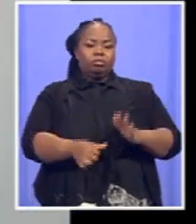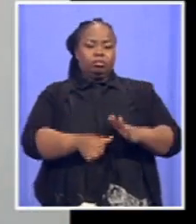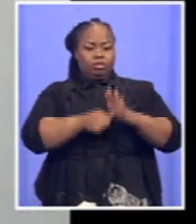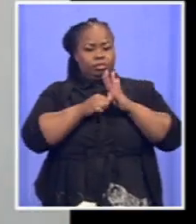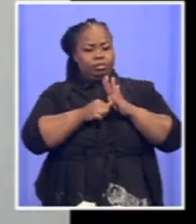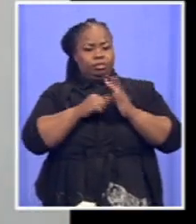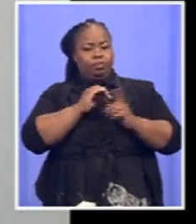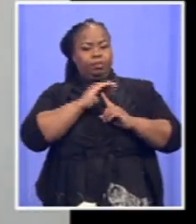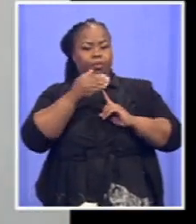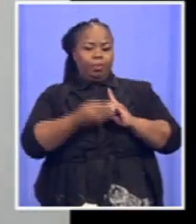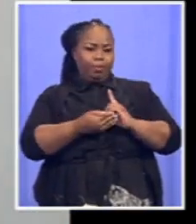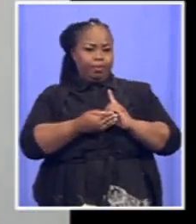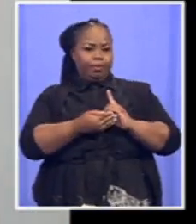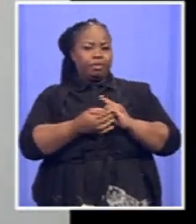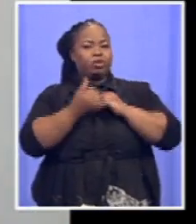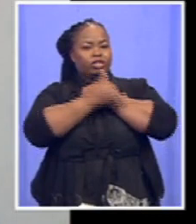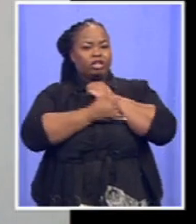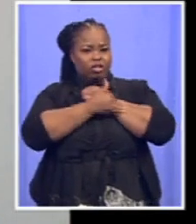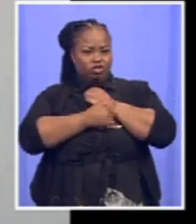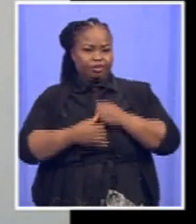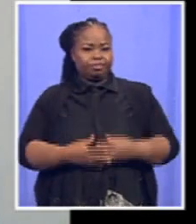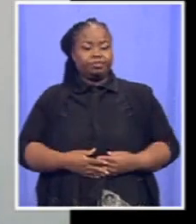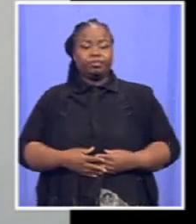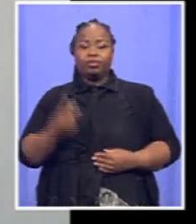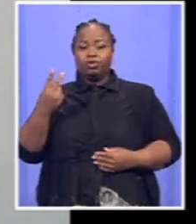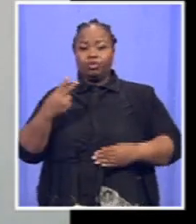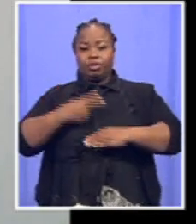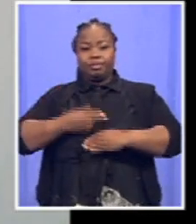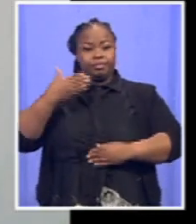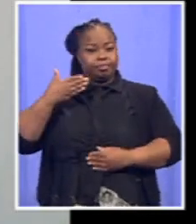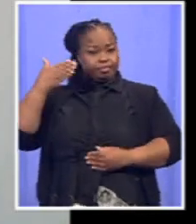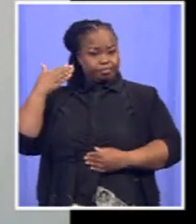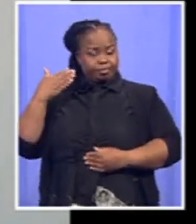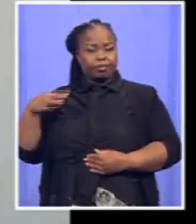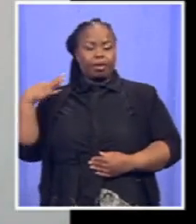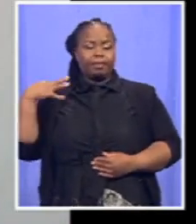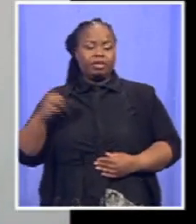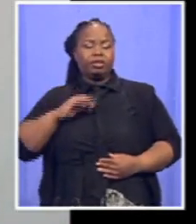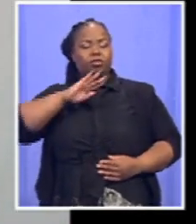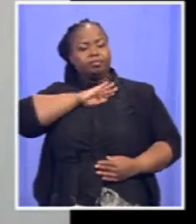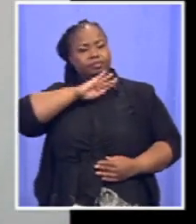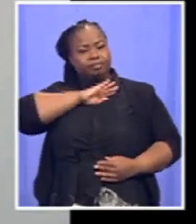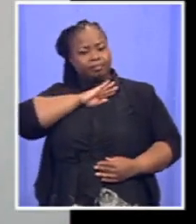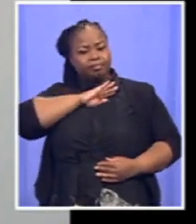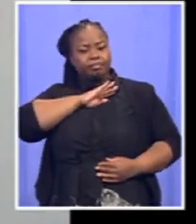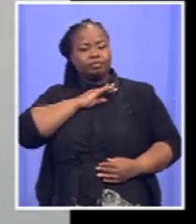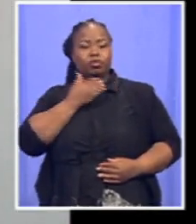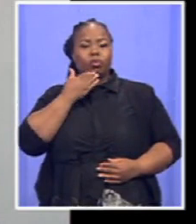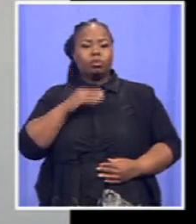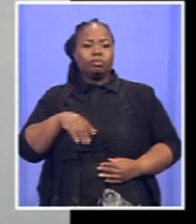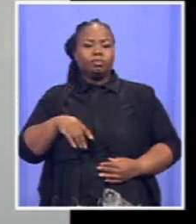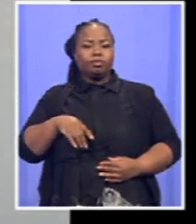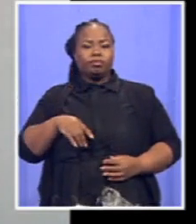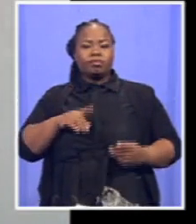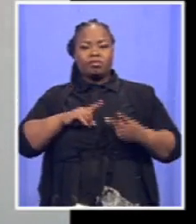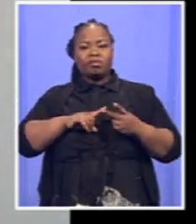in protecting the country. A day before yesterday, the Minister of Defense and Military Veterans, Thandi Modise,